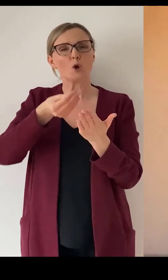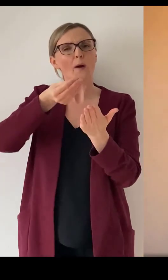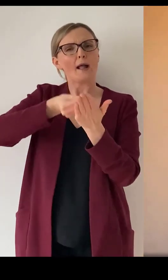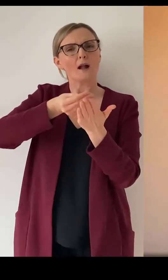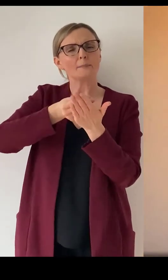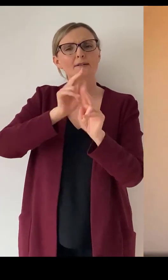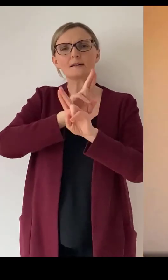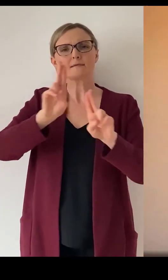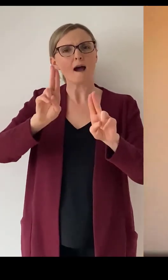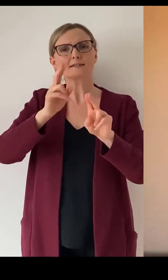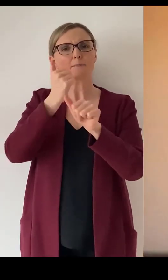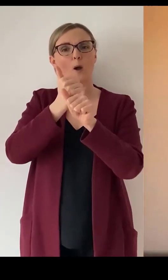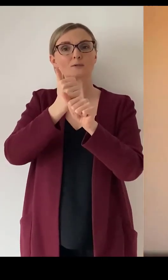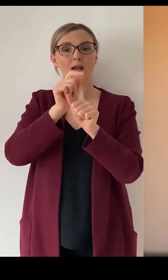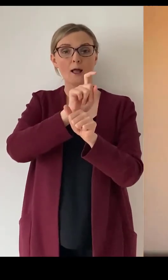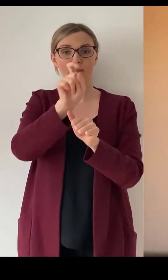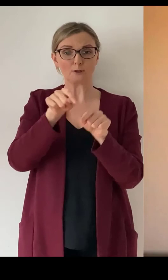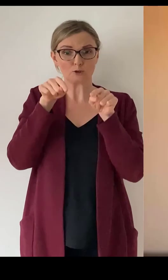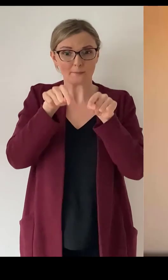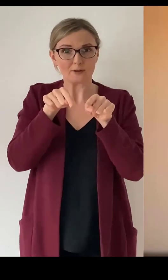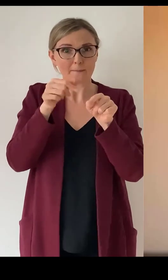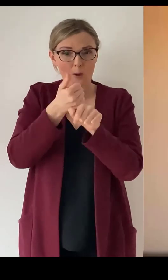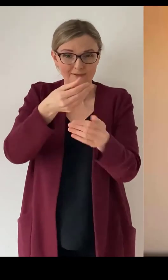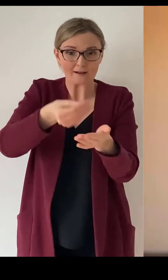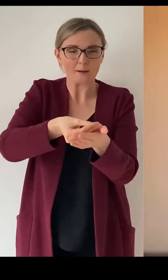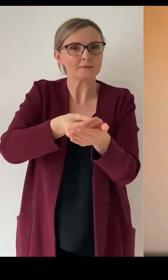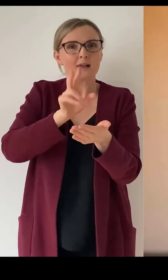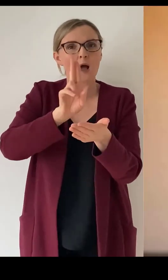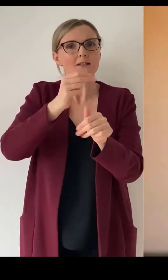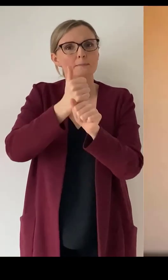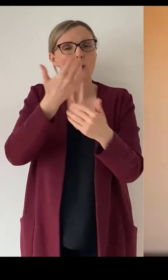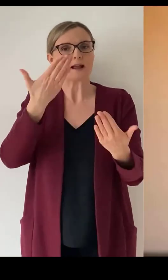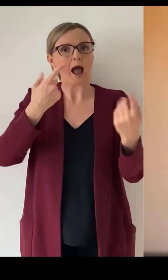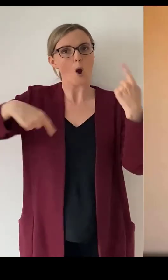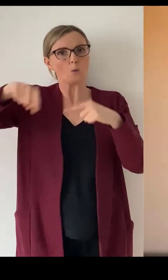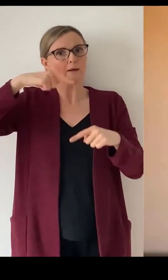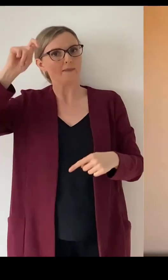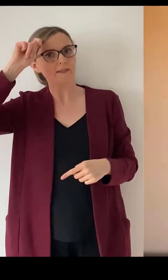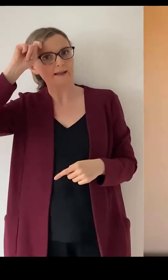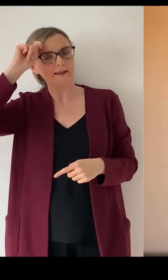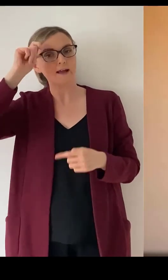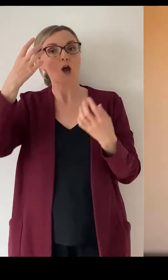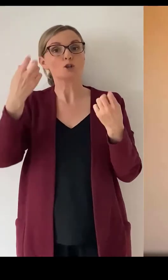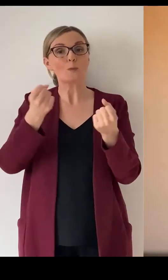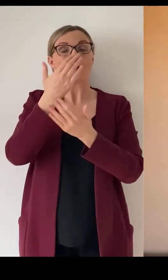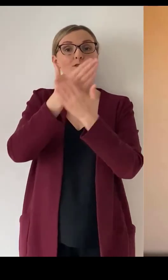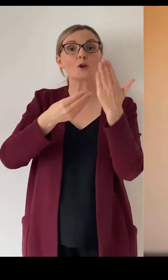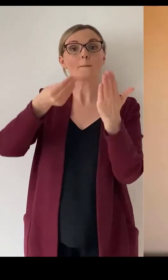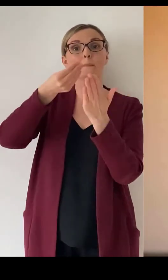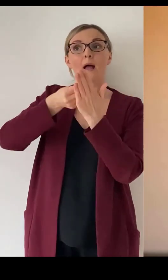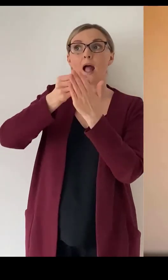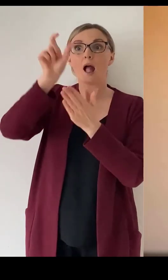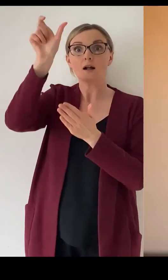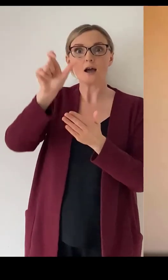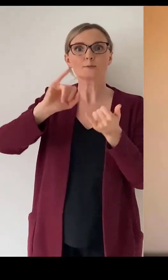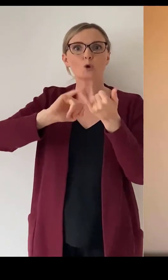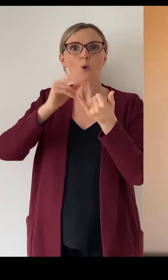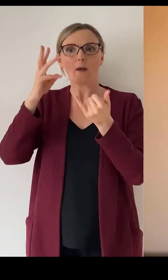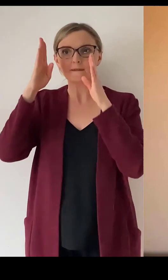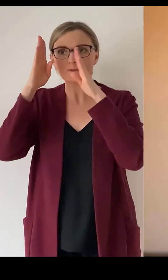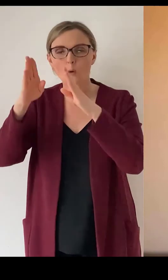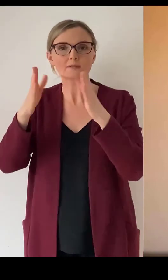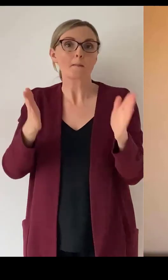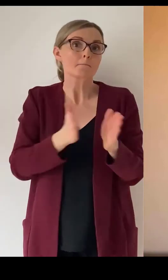about a subject matter, but rather about how to think. So there are economists who will study marketing. There